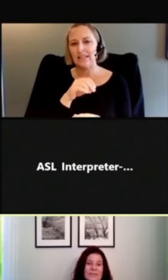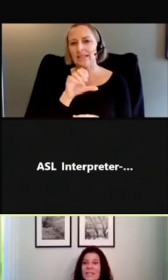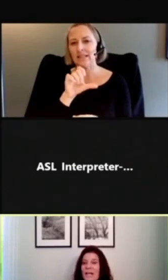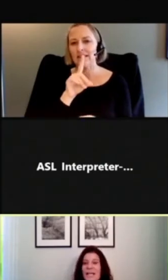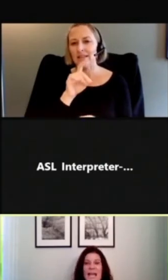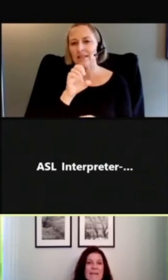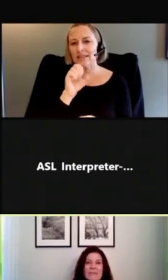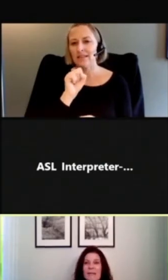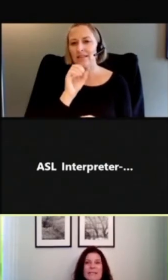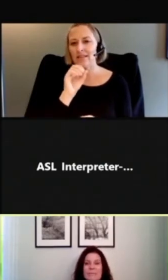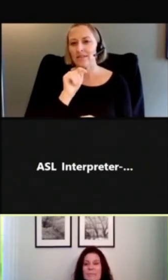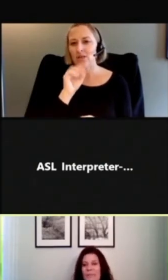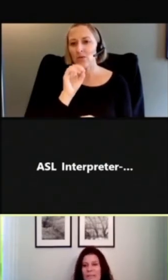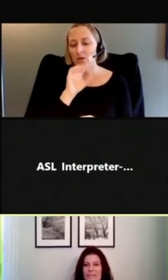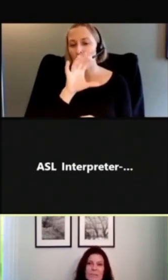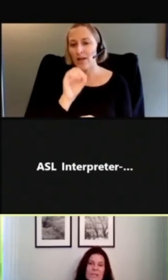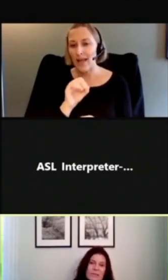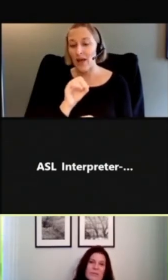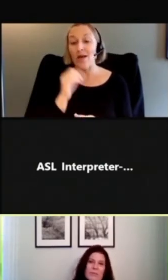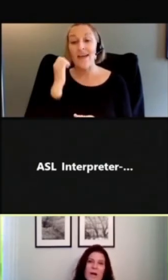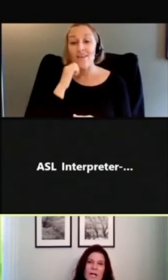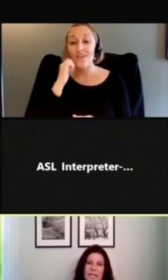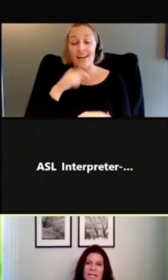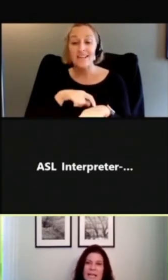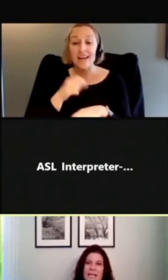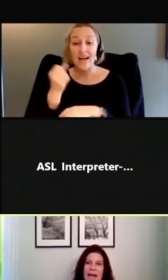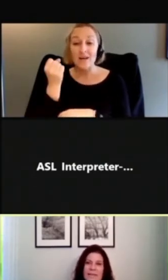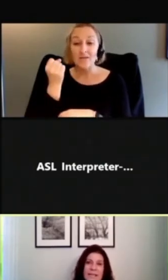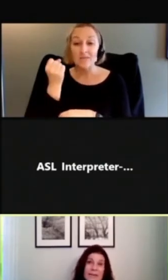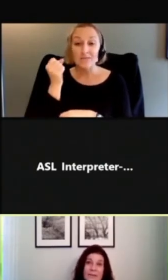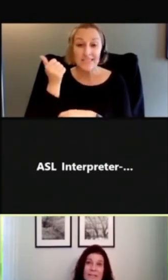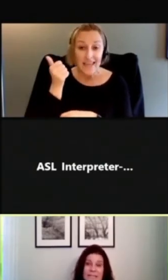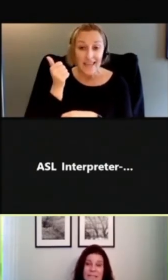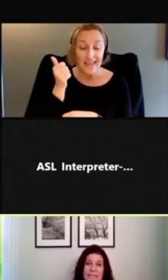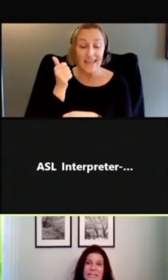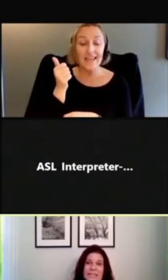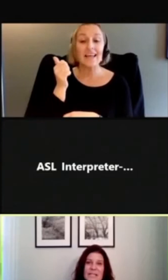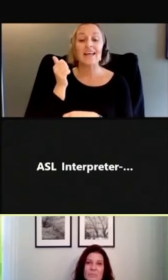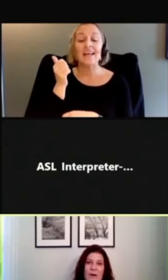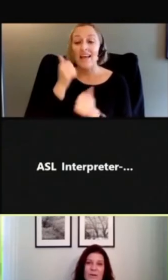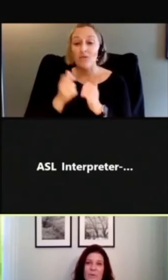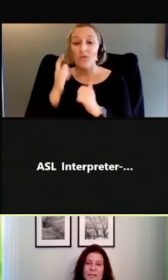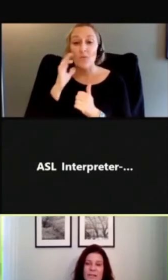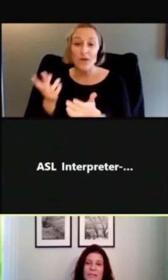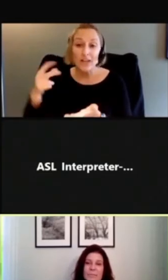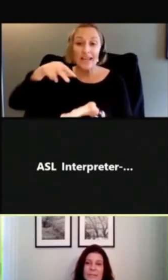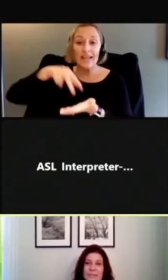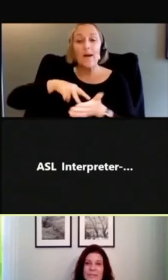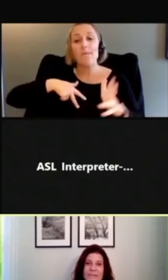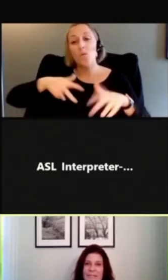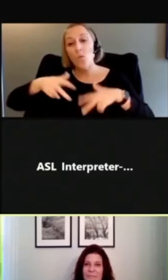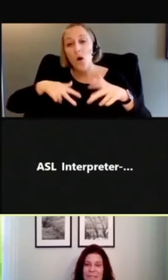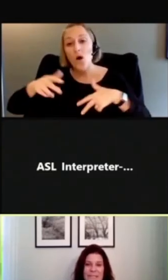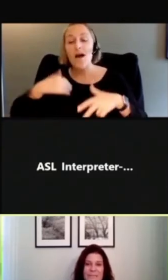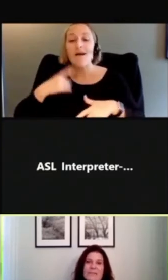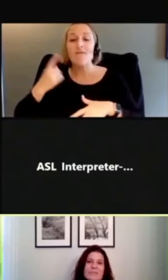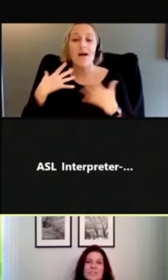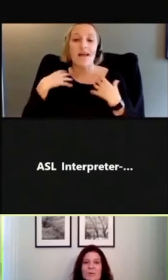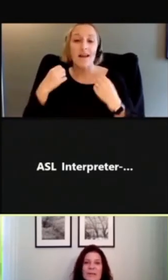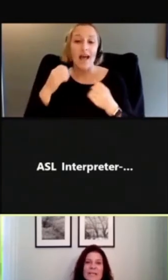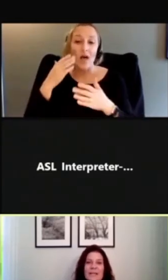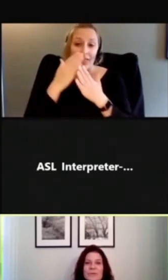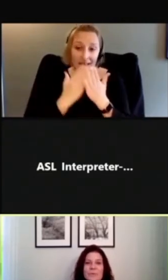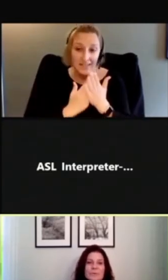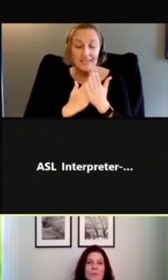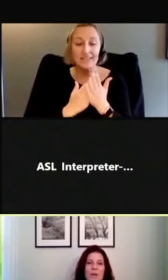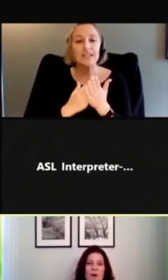day at 12 o'clock, everybody in the building gets up and goes for a walk, and they have like a health lesson that they discuss while they're walking around the building for 15 minutes. I mean, there's